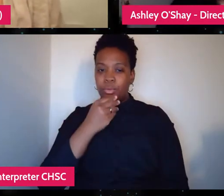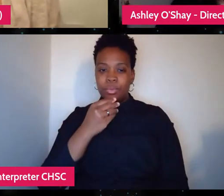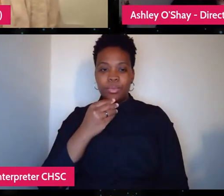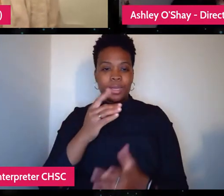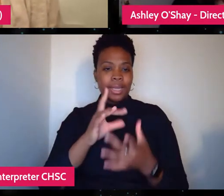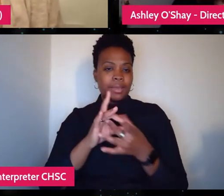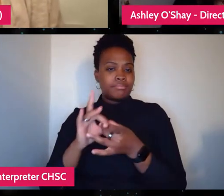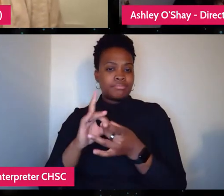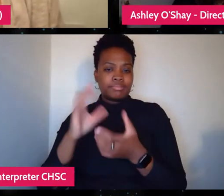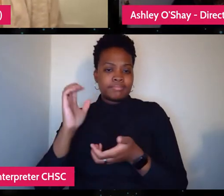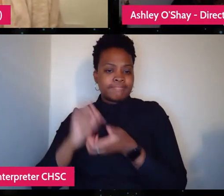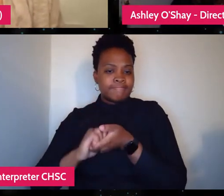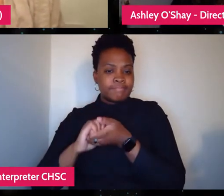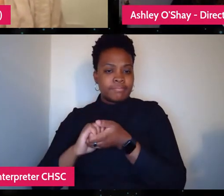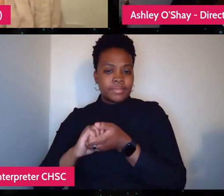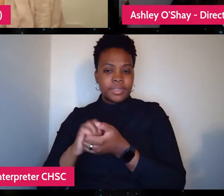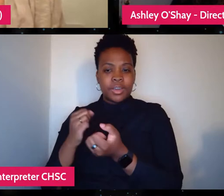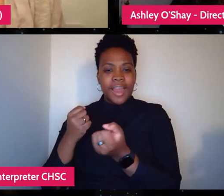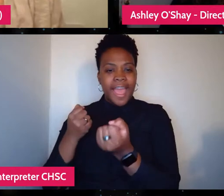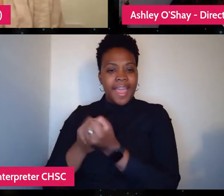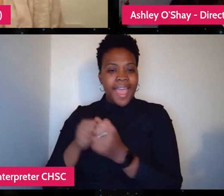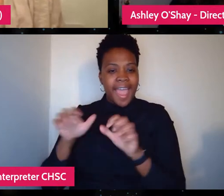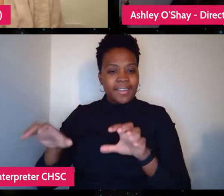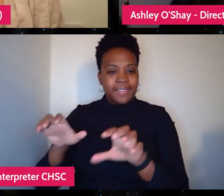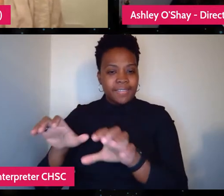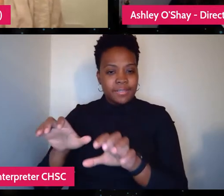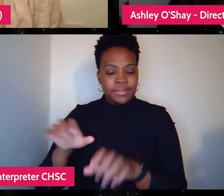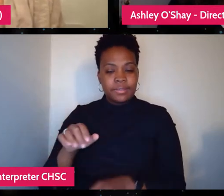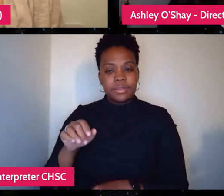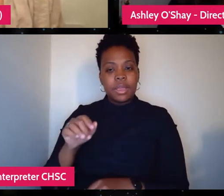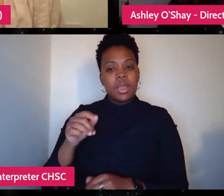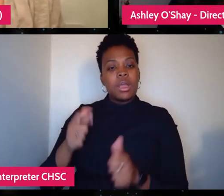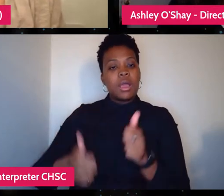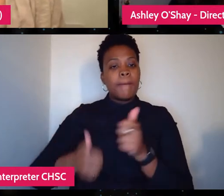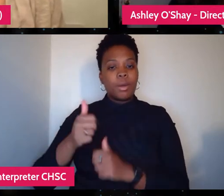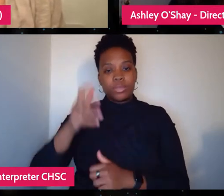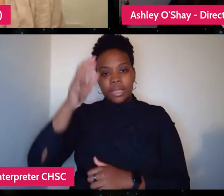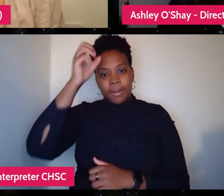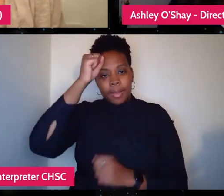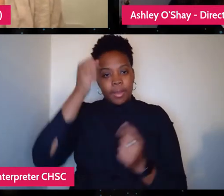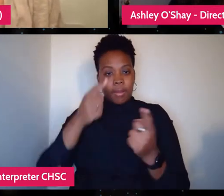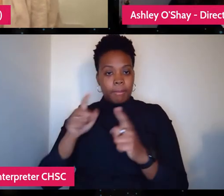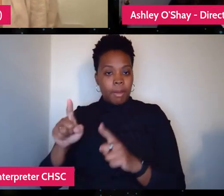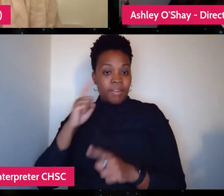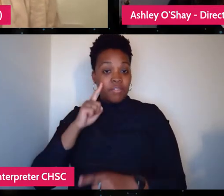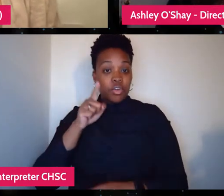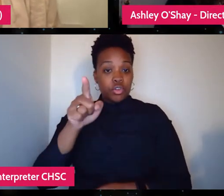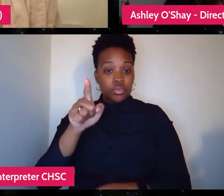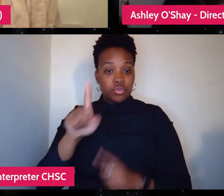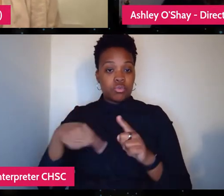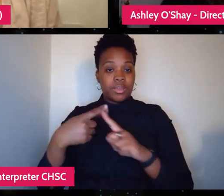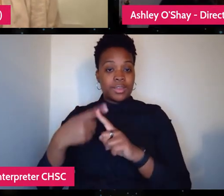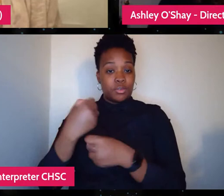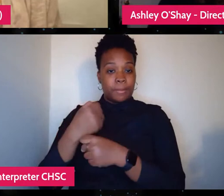in activism. What was one of the most memorable moments for you while making the film?